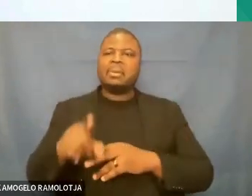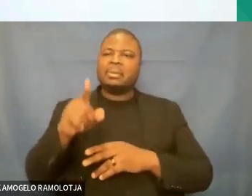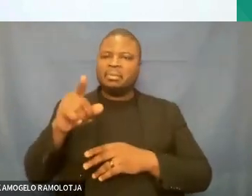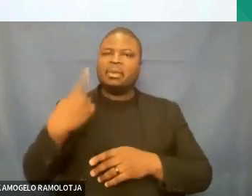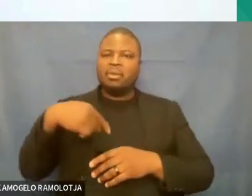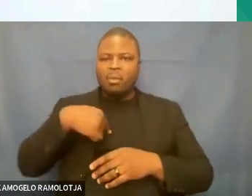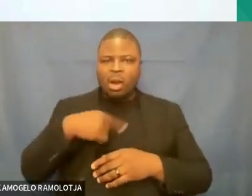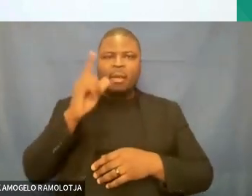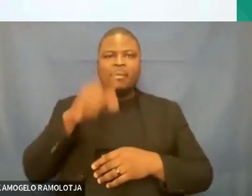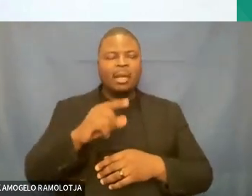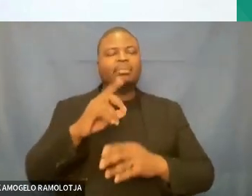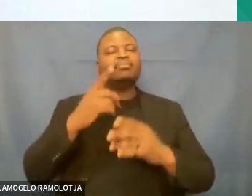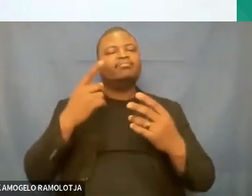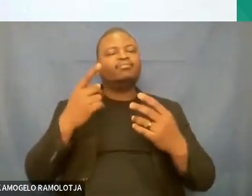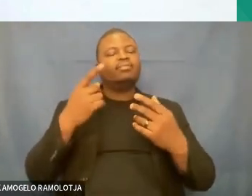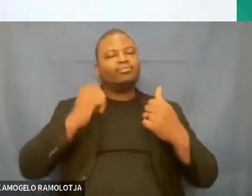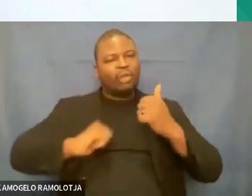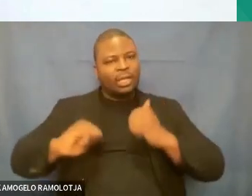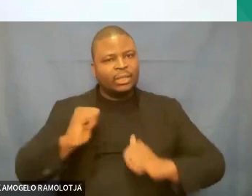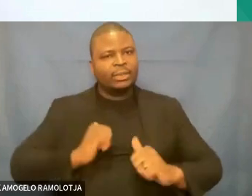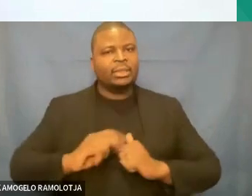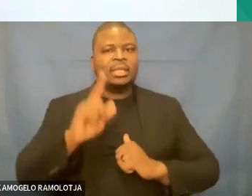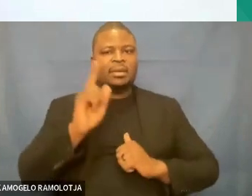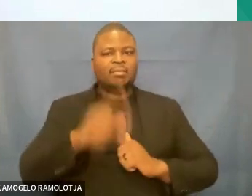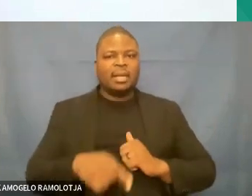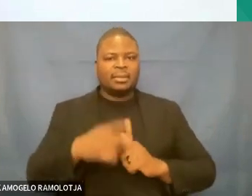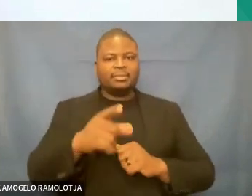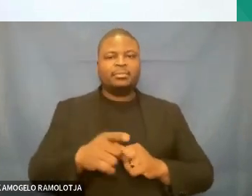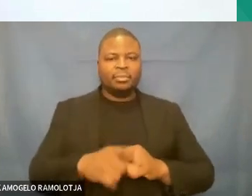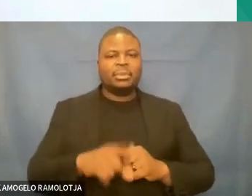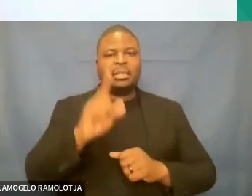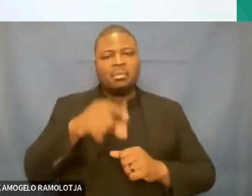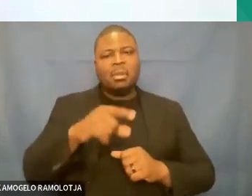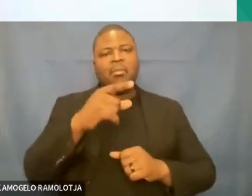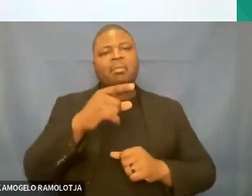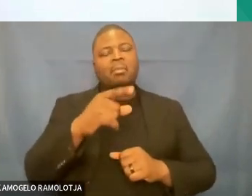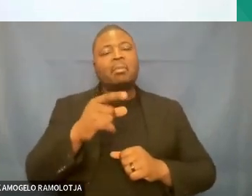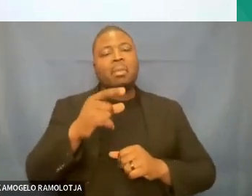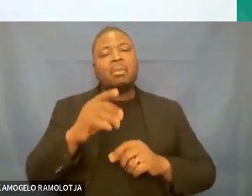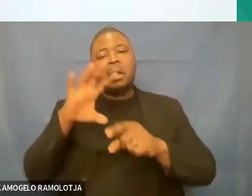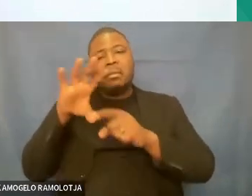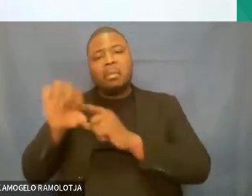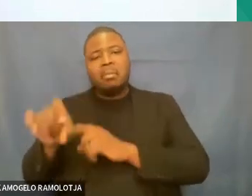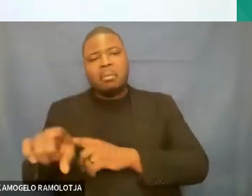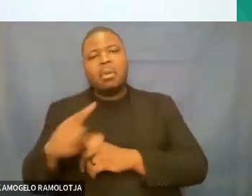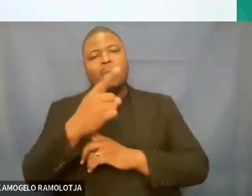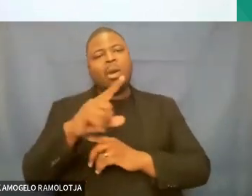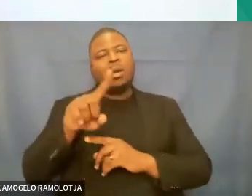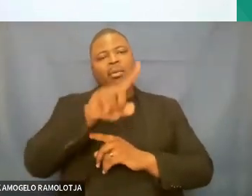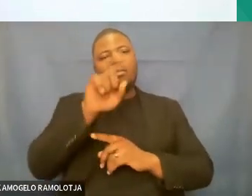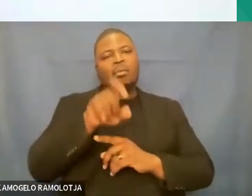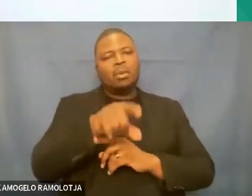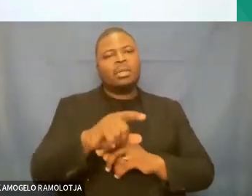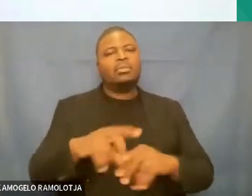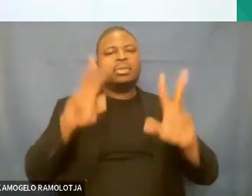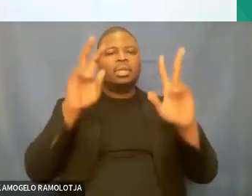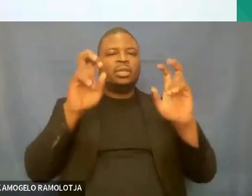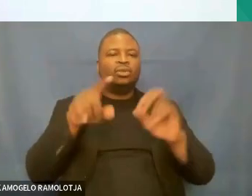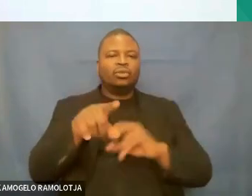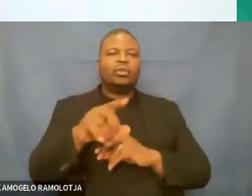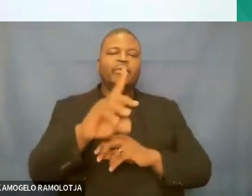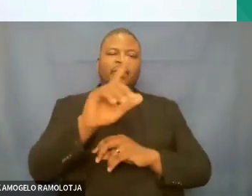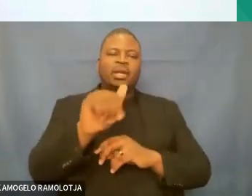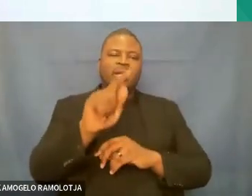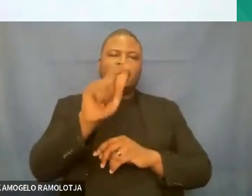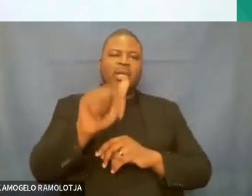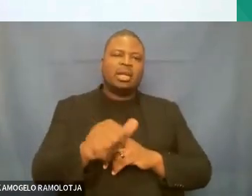those responsible and accountable. I did notice one question in the chat regarding the data, which I've responded to, if